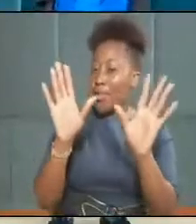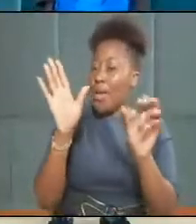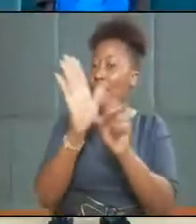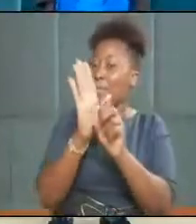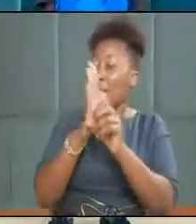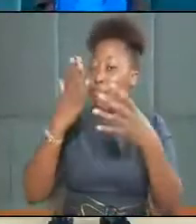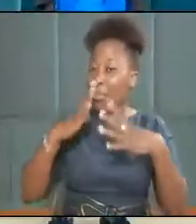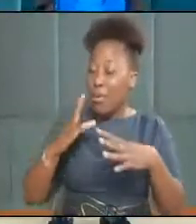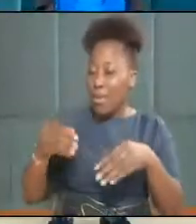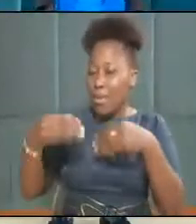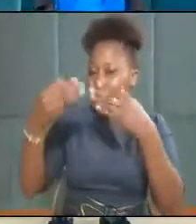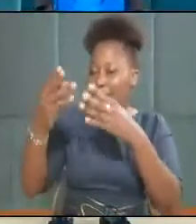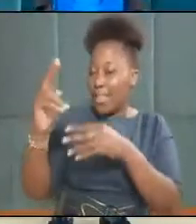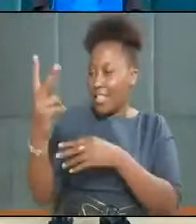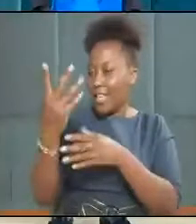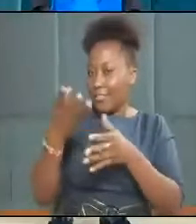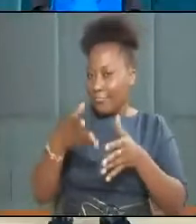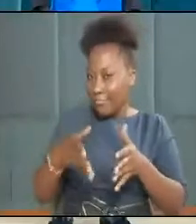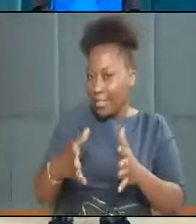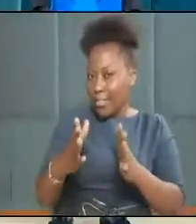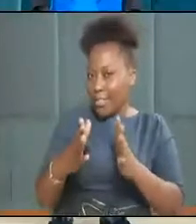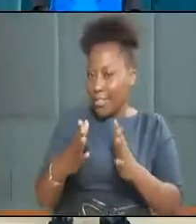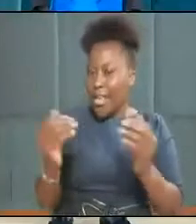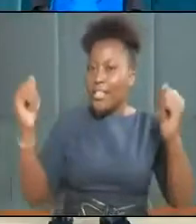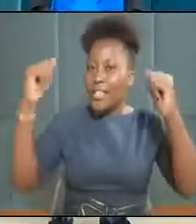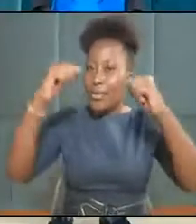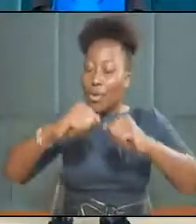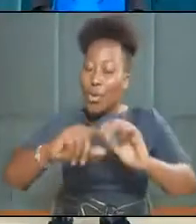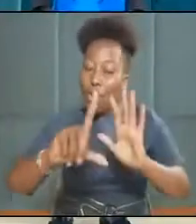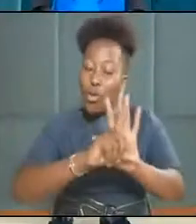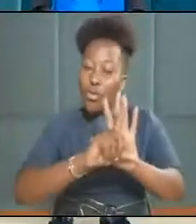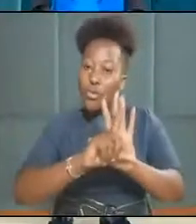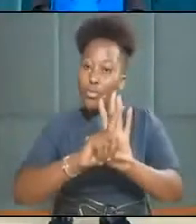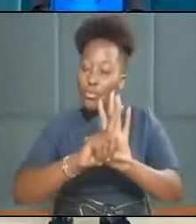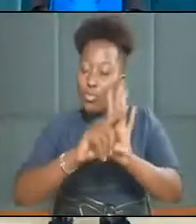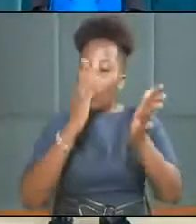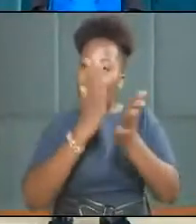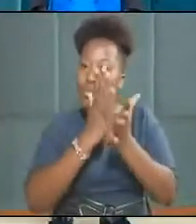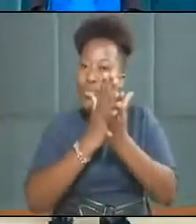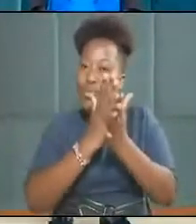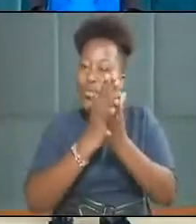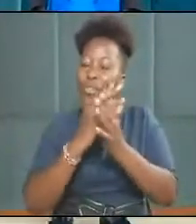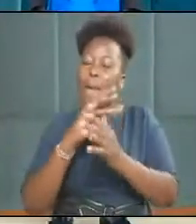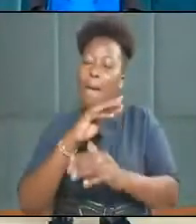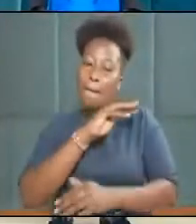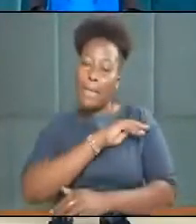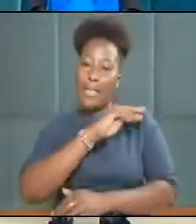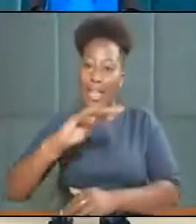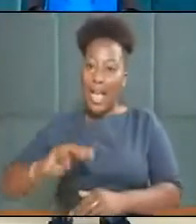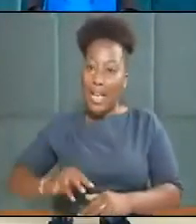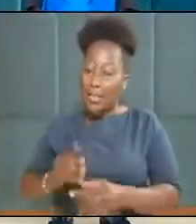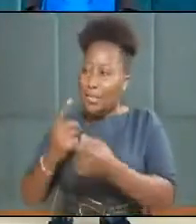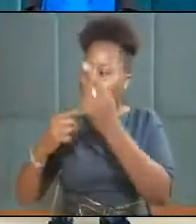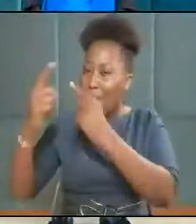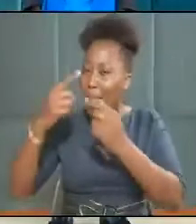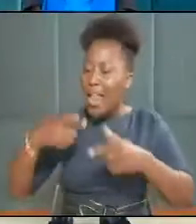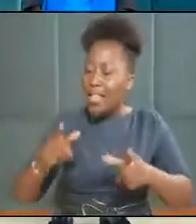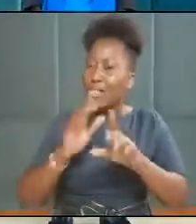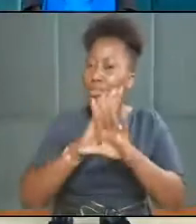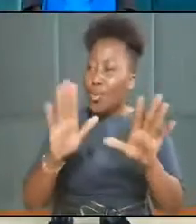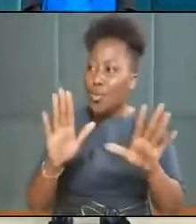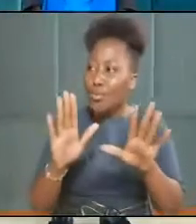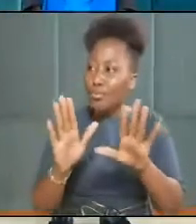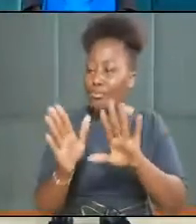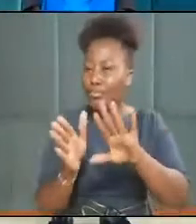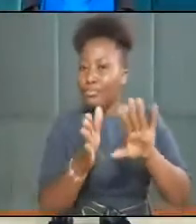many people being given second chances. Ceremonial laws were a foreshadow of the Messiah's coming. Let us not